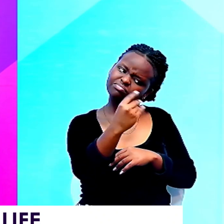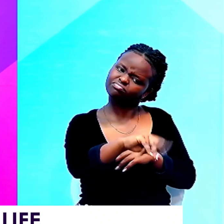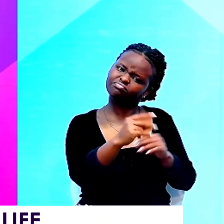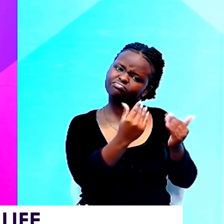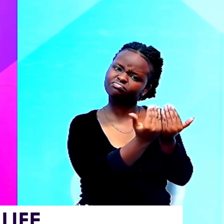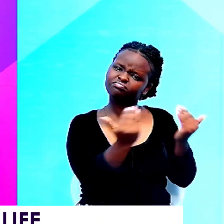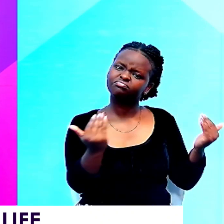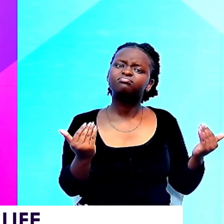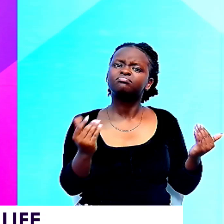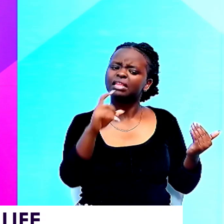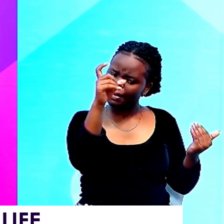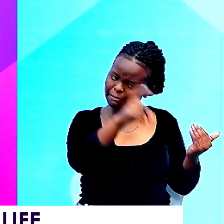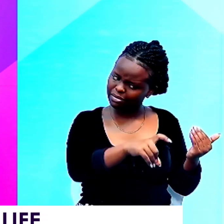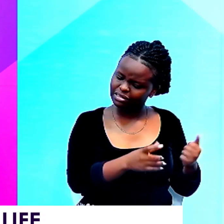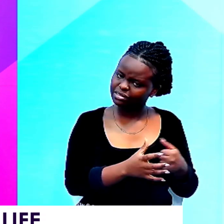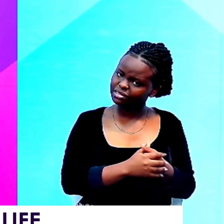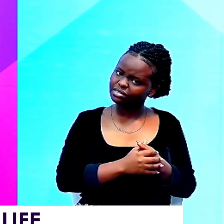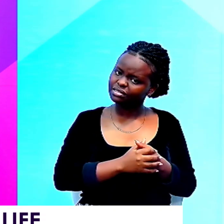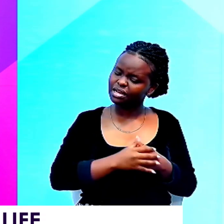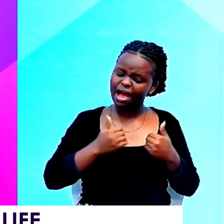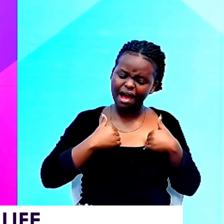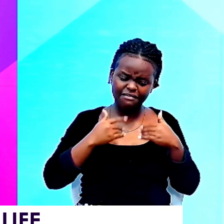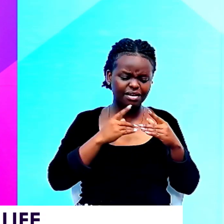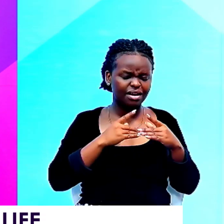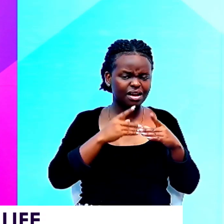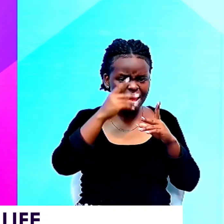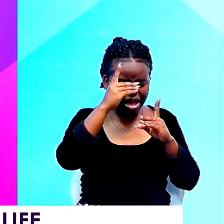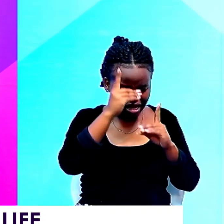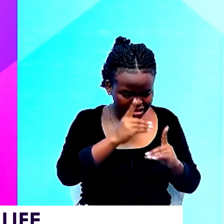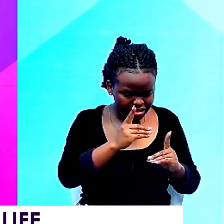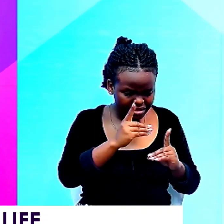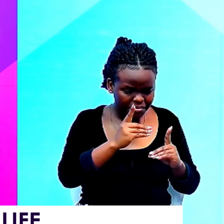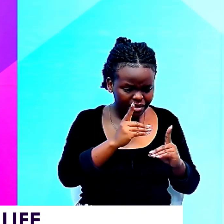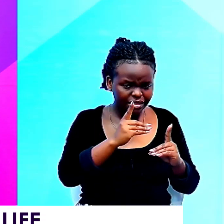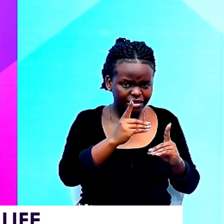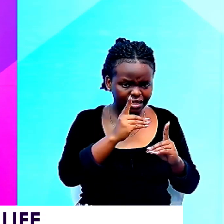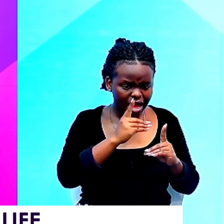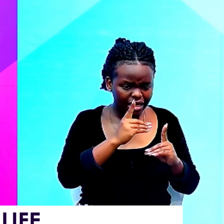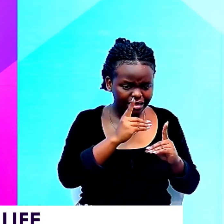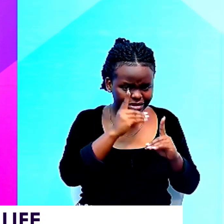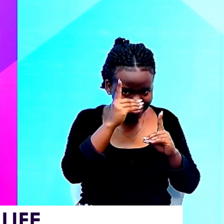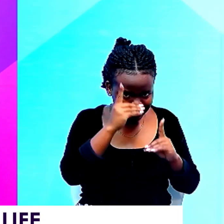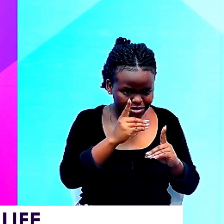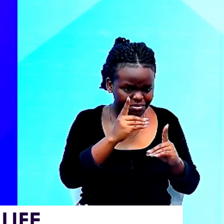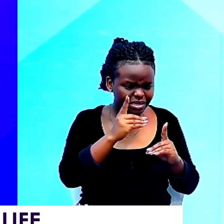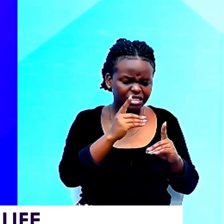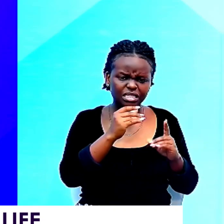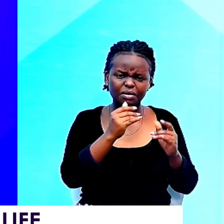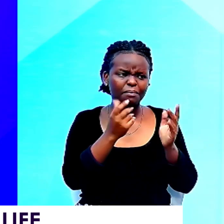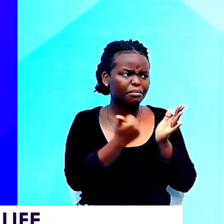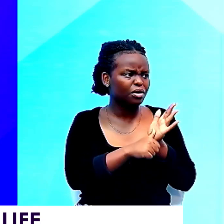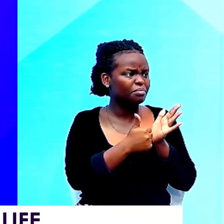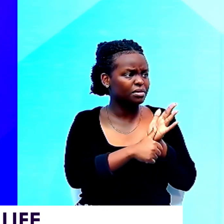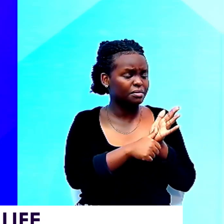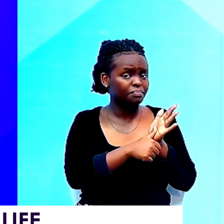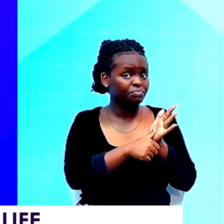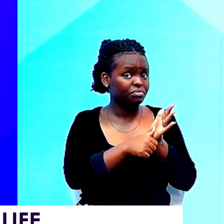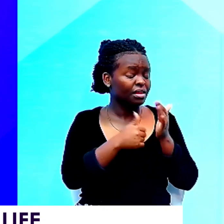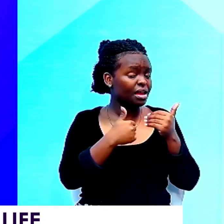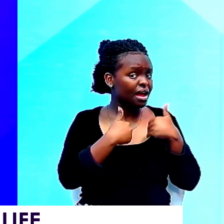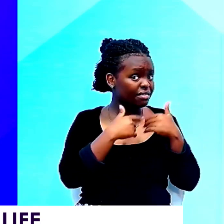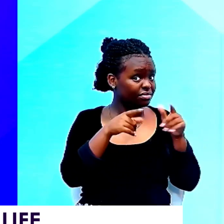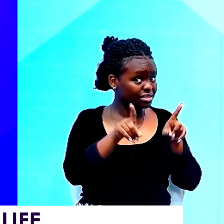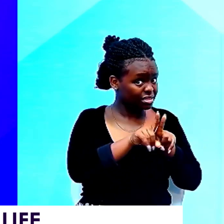we will soon have a discipline issue. Do you share the same view? I do,